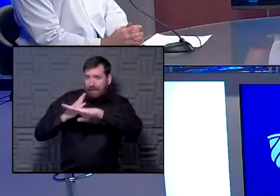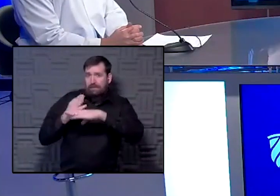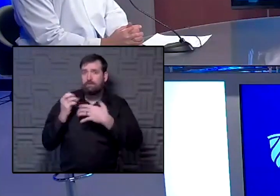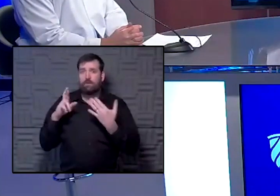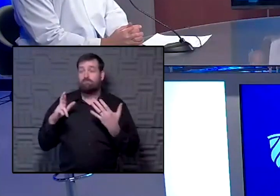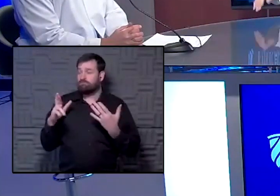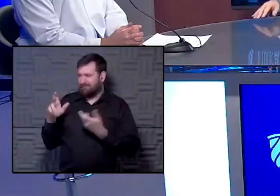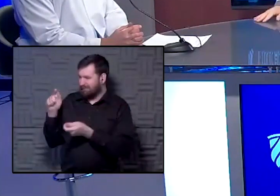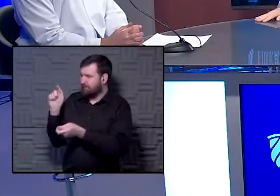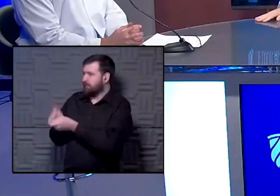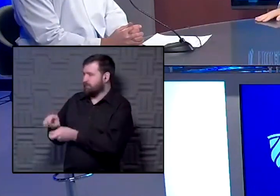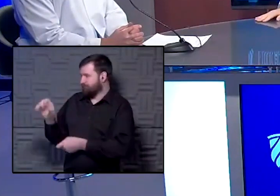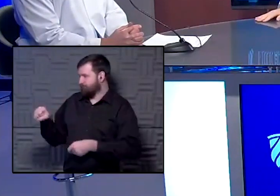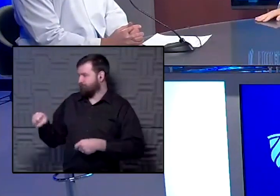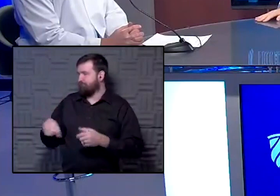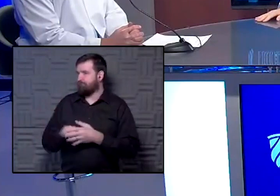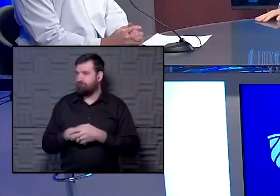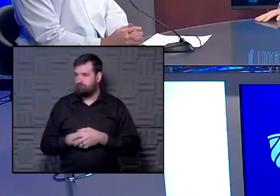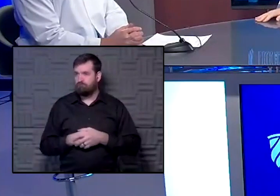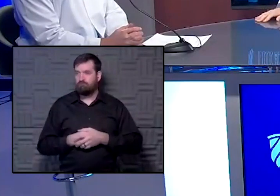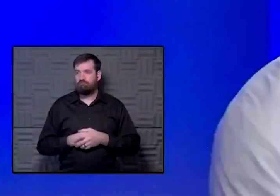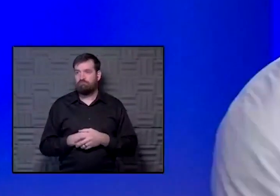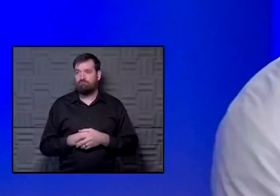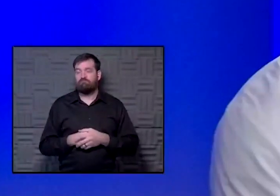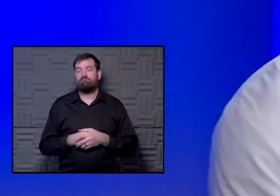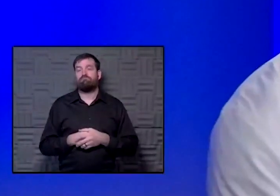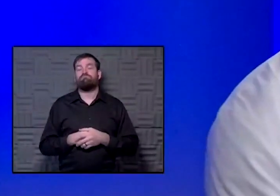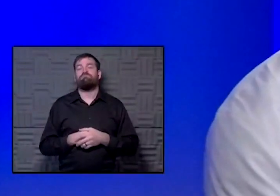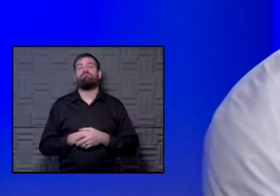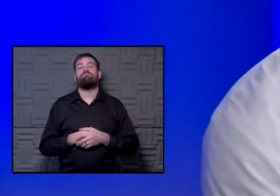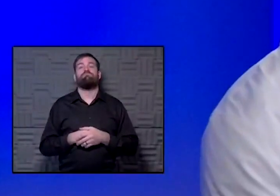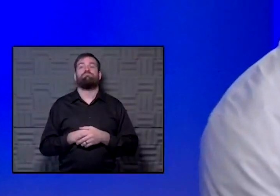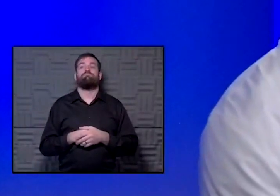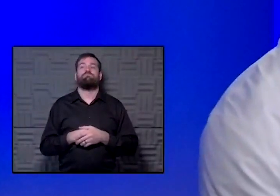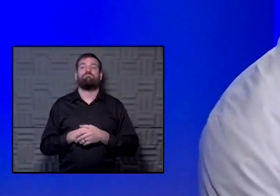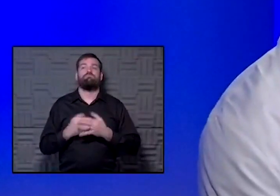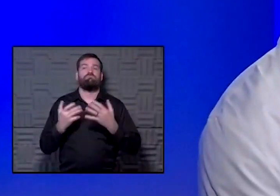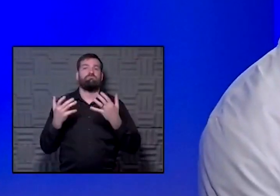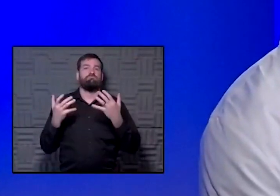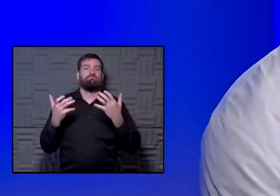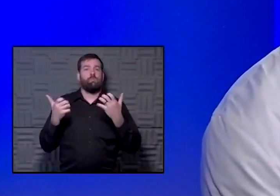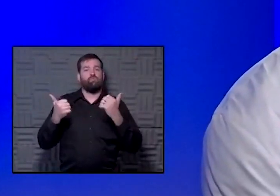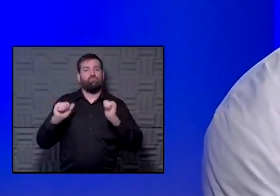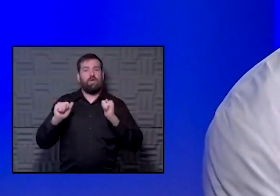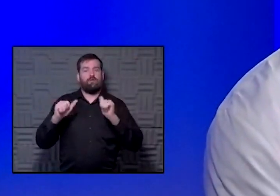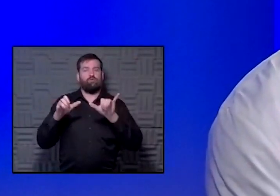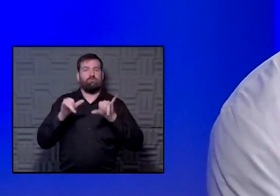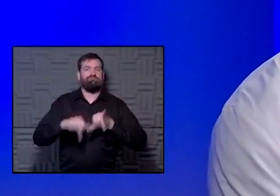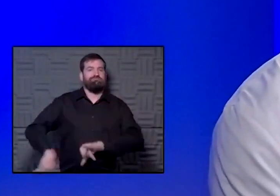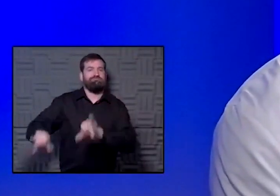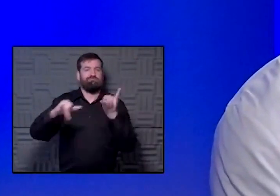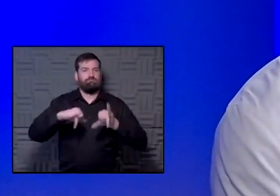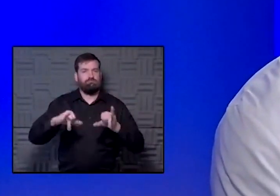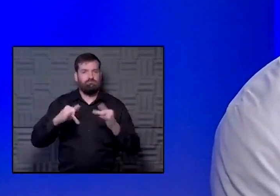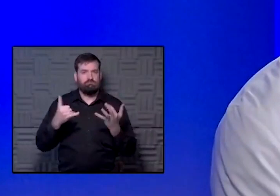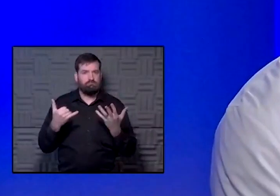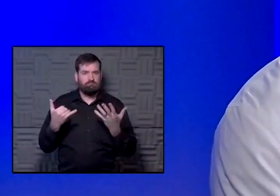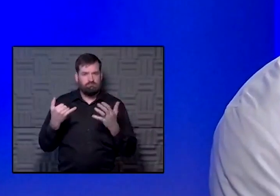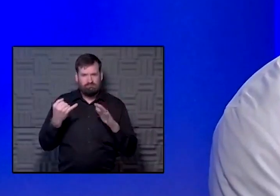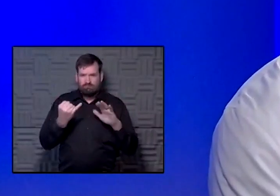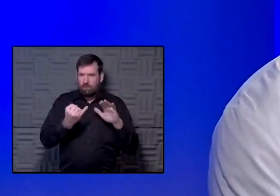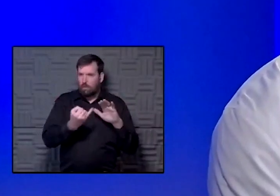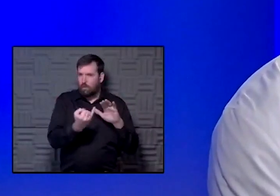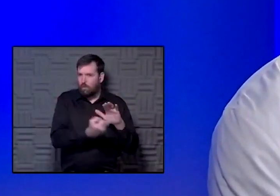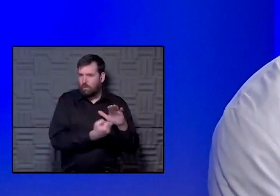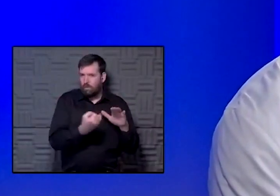that's exactly what it's saying. Yeah. What do you think? Absolutely, it does. I think that's also, they wanted to try to be consistent, although I'm not sure about the